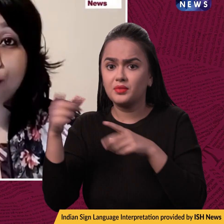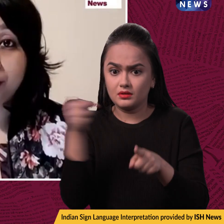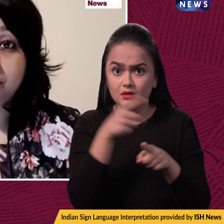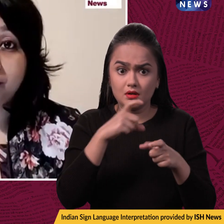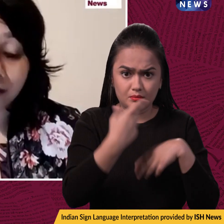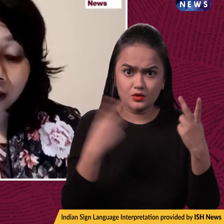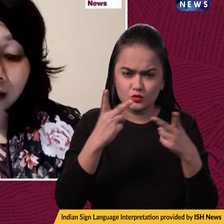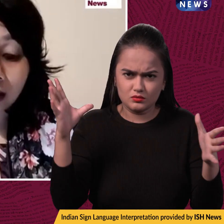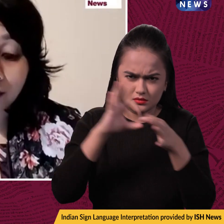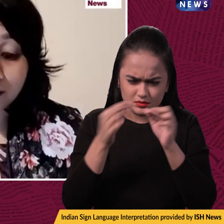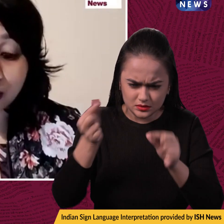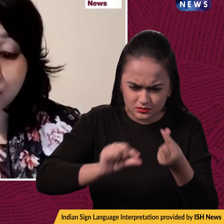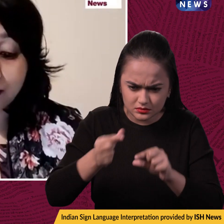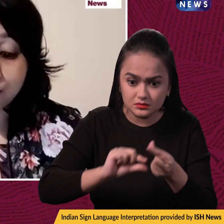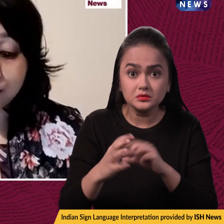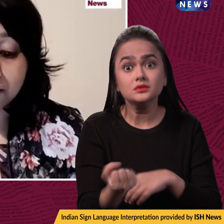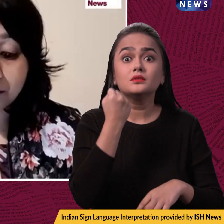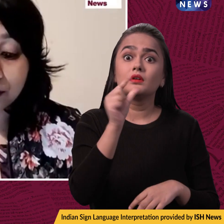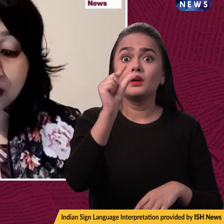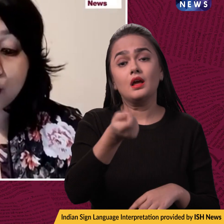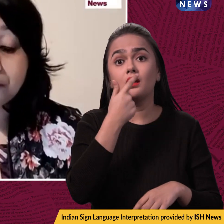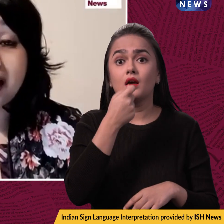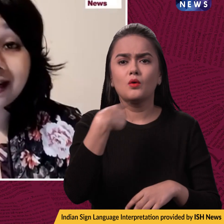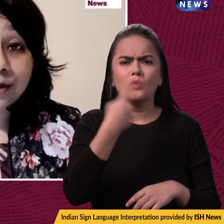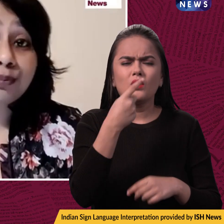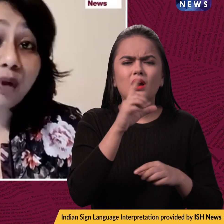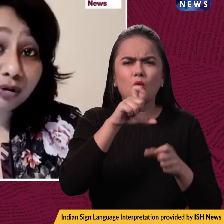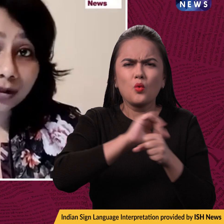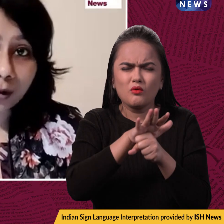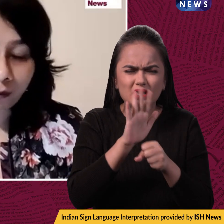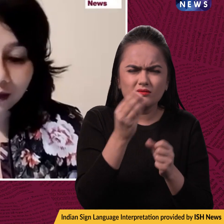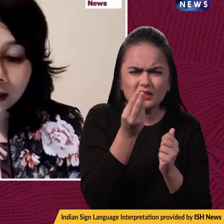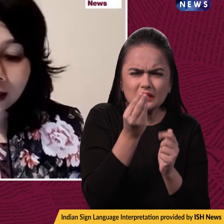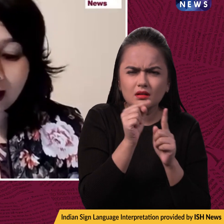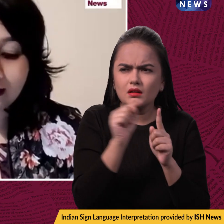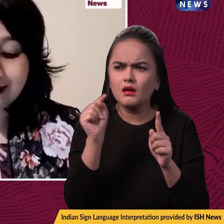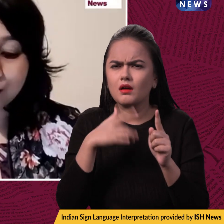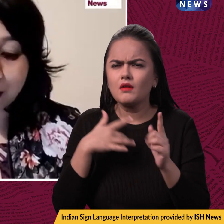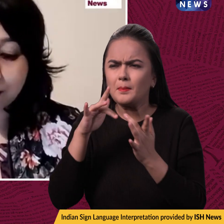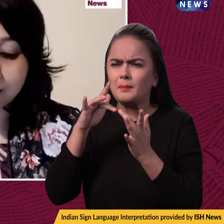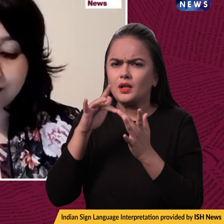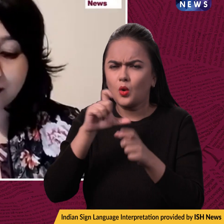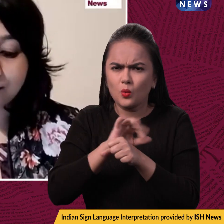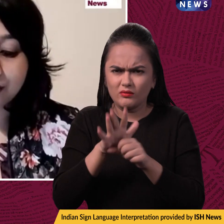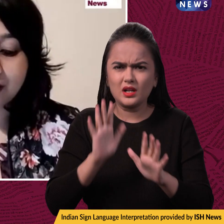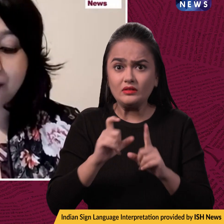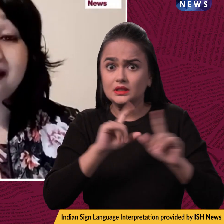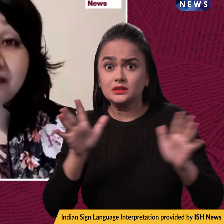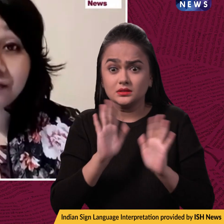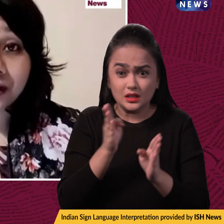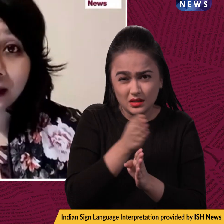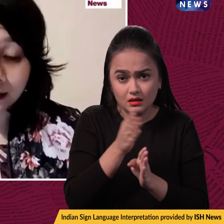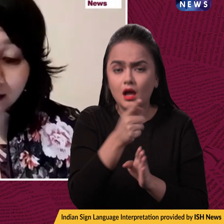Biotherapeutics Molnupiravir. Now, the drug will be used in people with mild to moderate COVID and at least one risk factor for